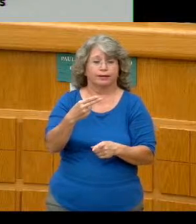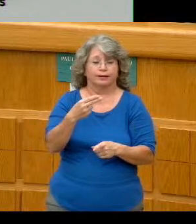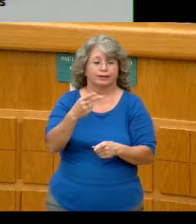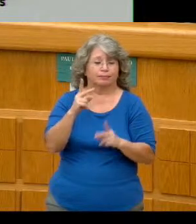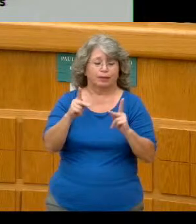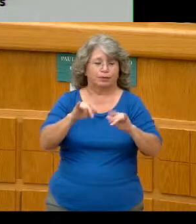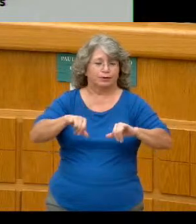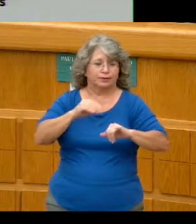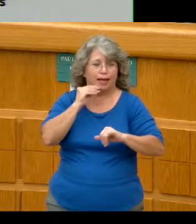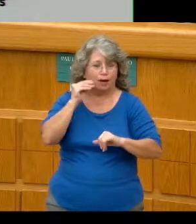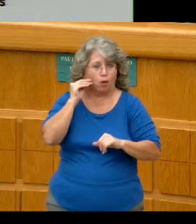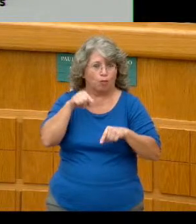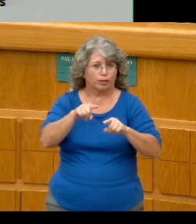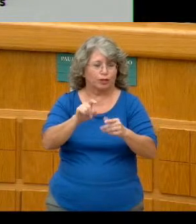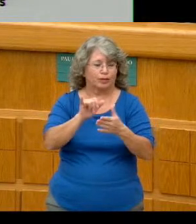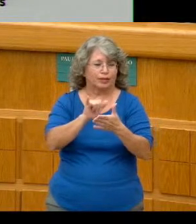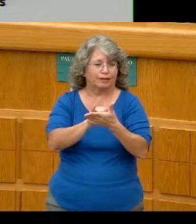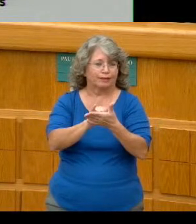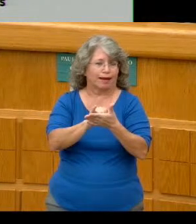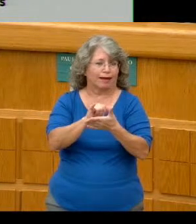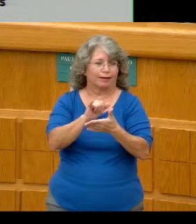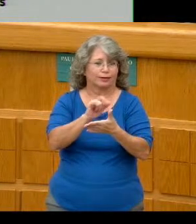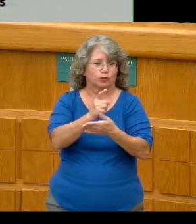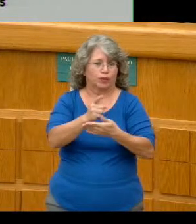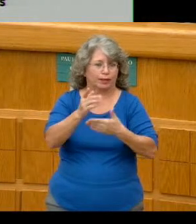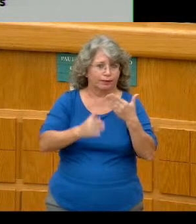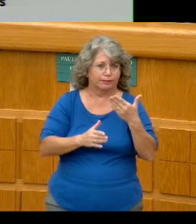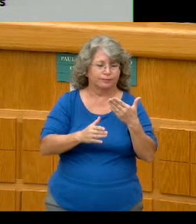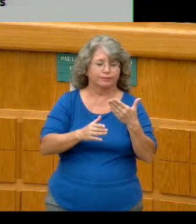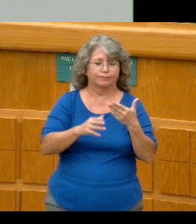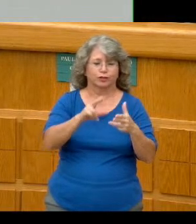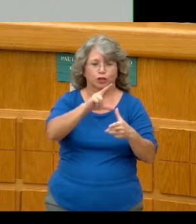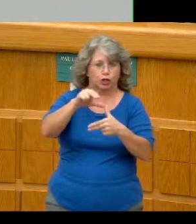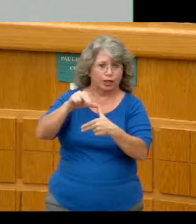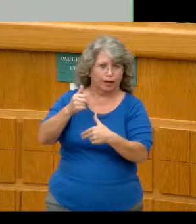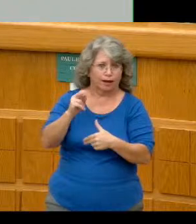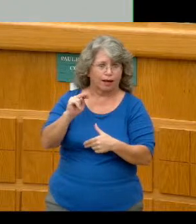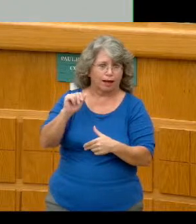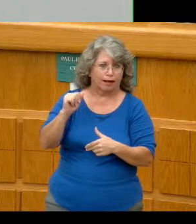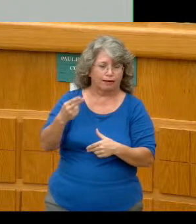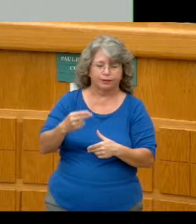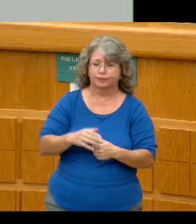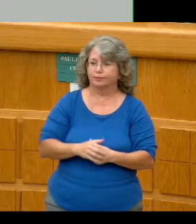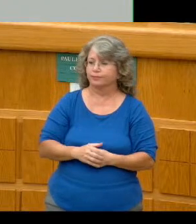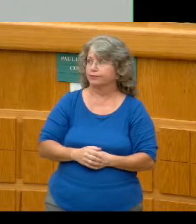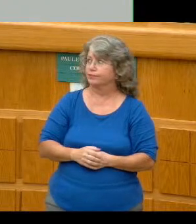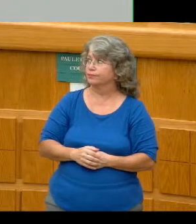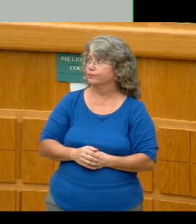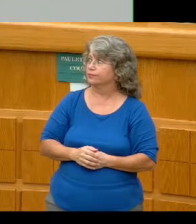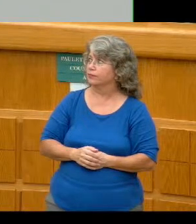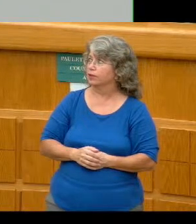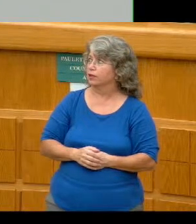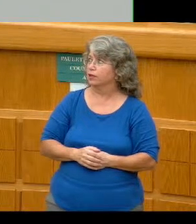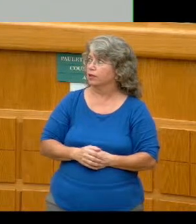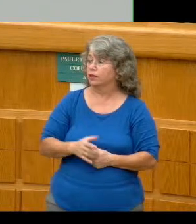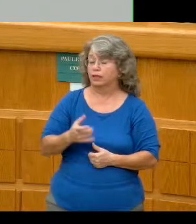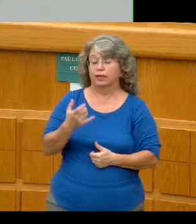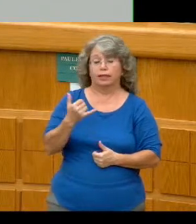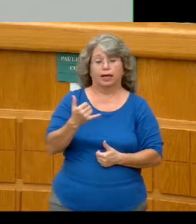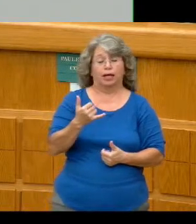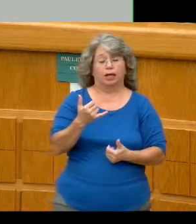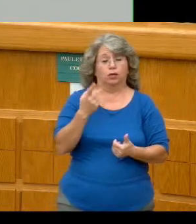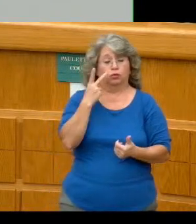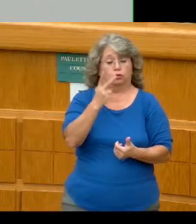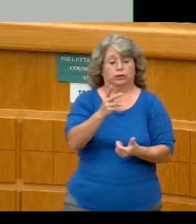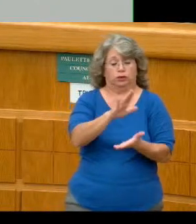too many places during Hurricane Hana. And We'll move on to the next one. For schools, we're starting